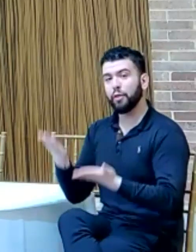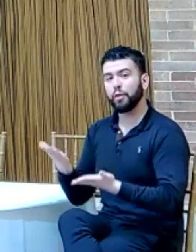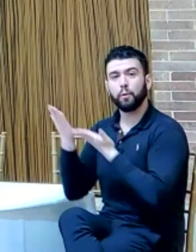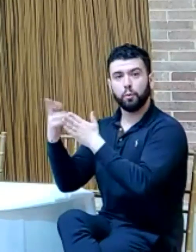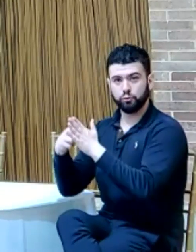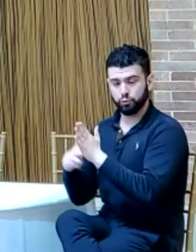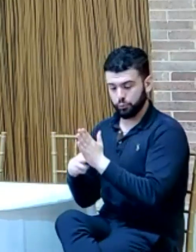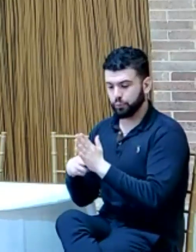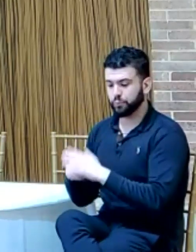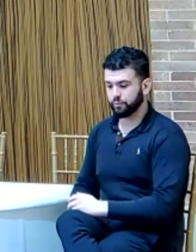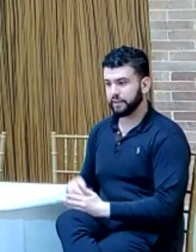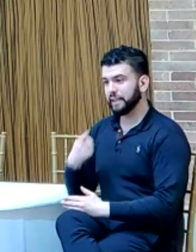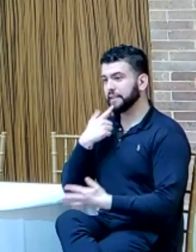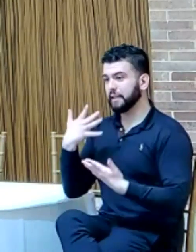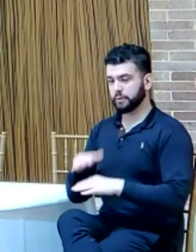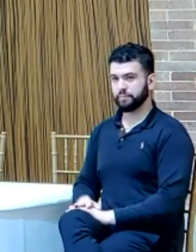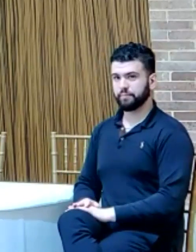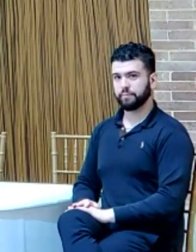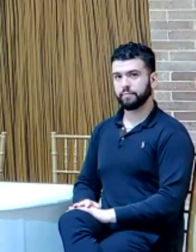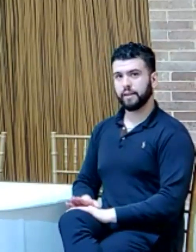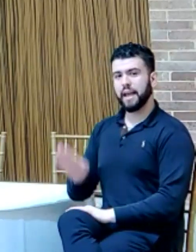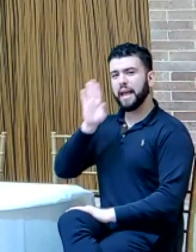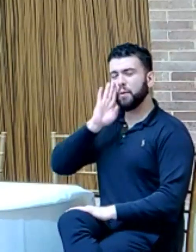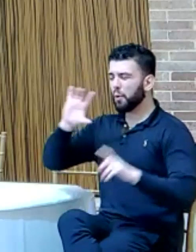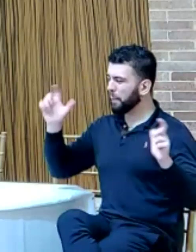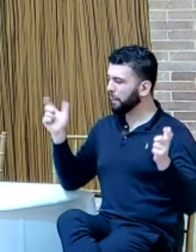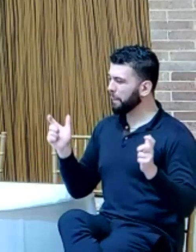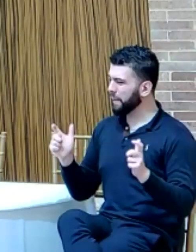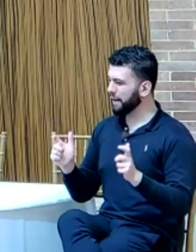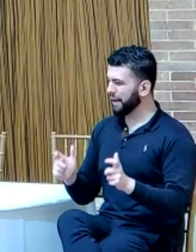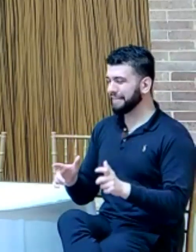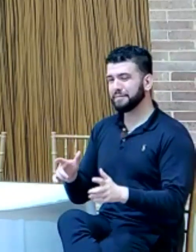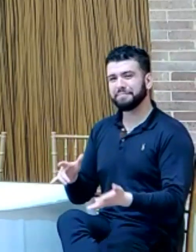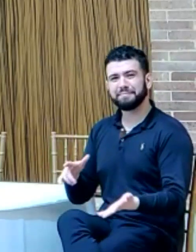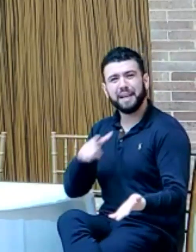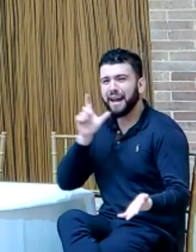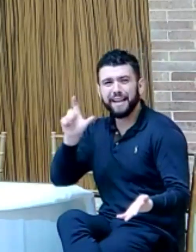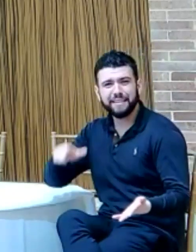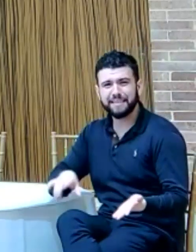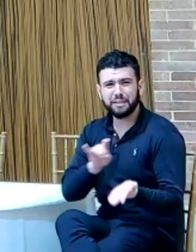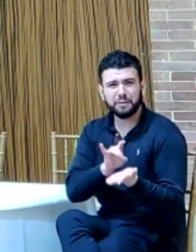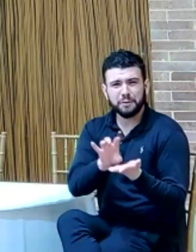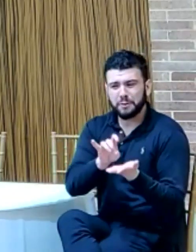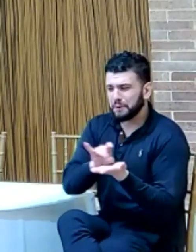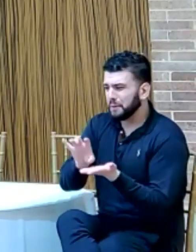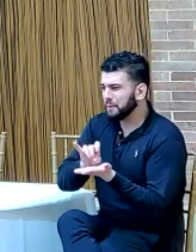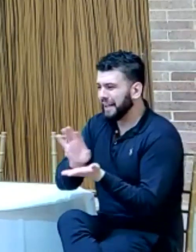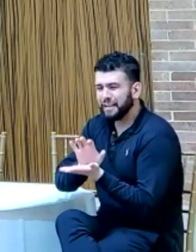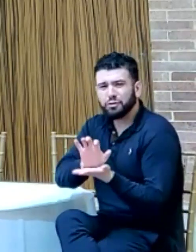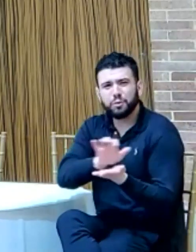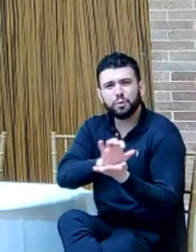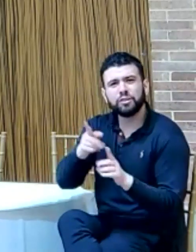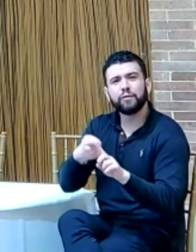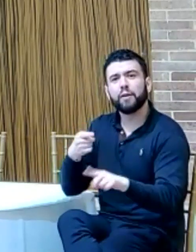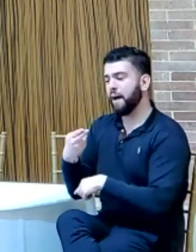we've proposed it would minimize the unnecessary exclusions from HUD assisted housing while at